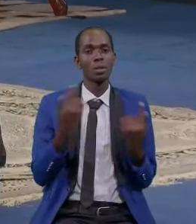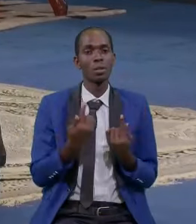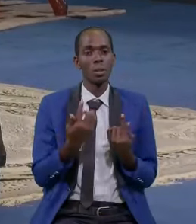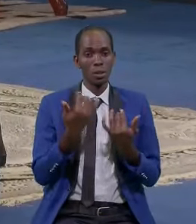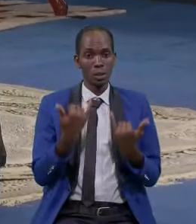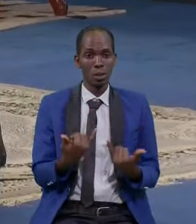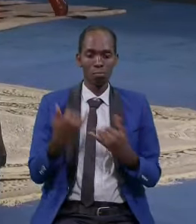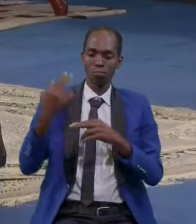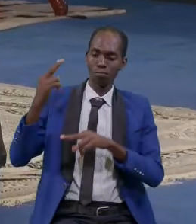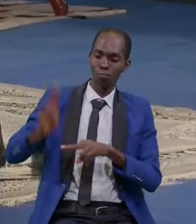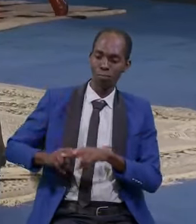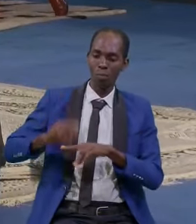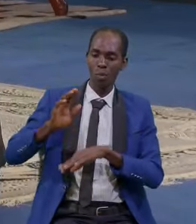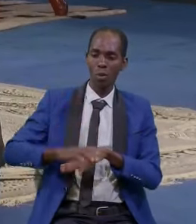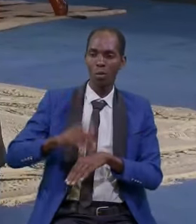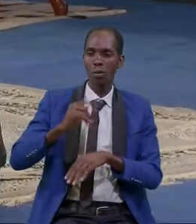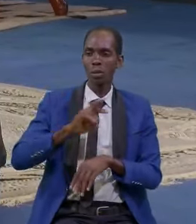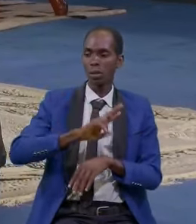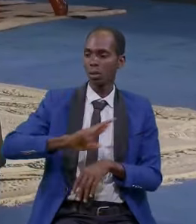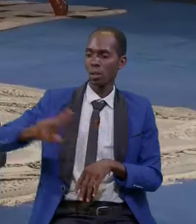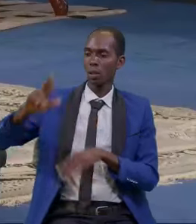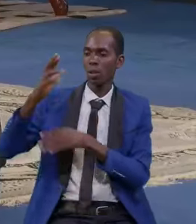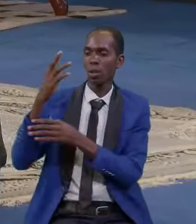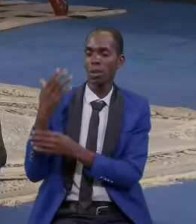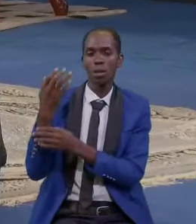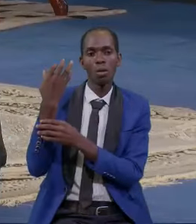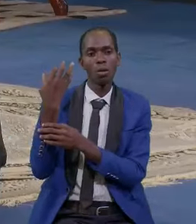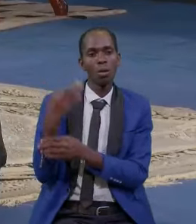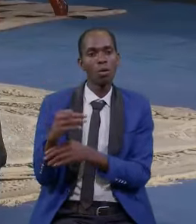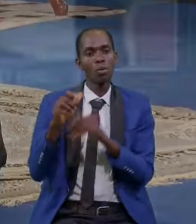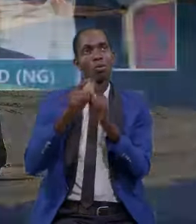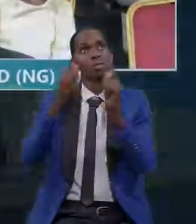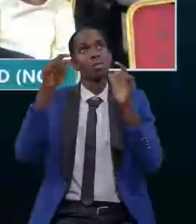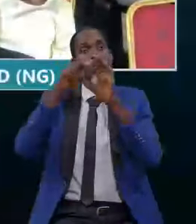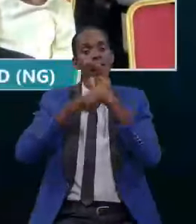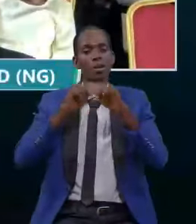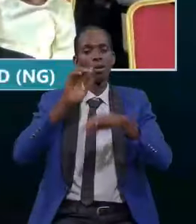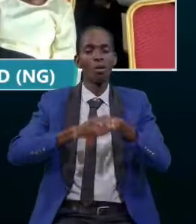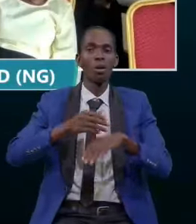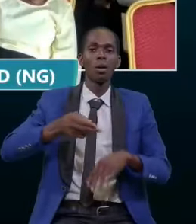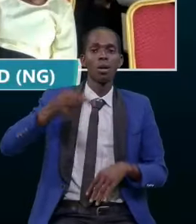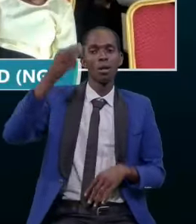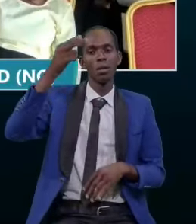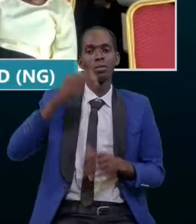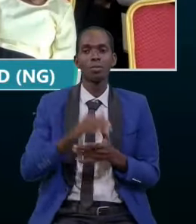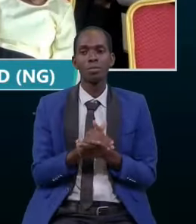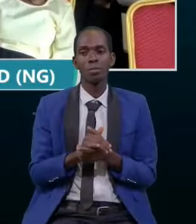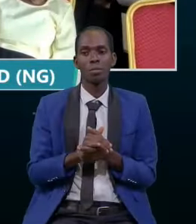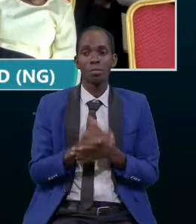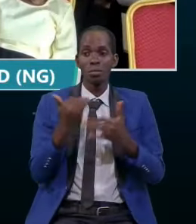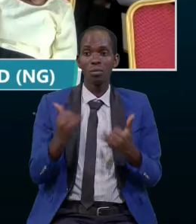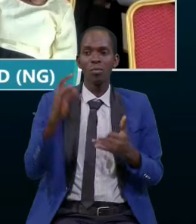the right hand of majesty on high. Now, he's finished everything.